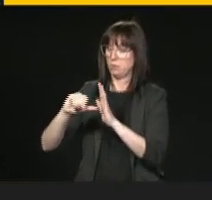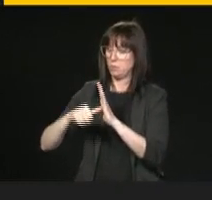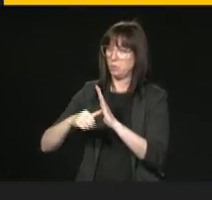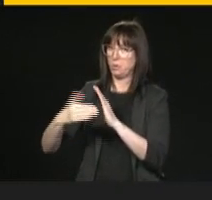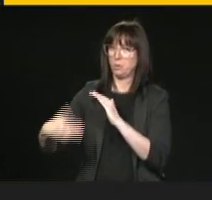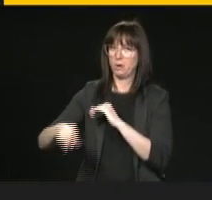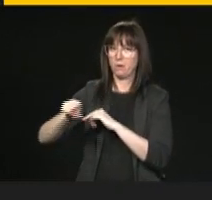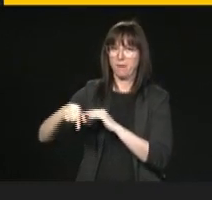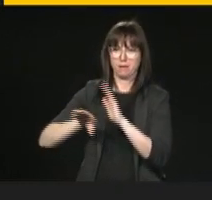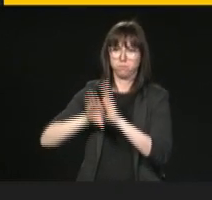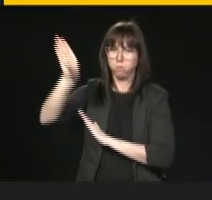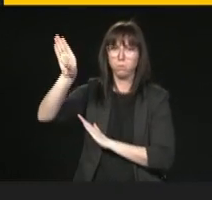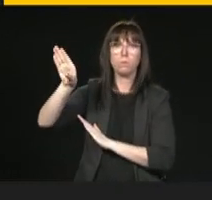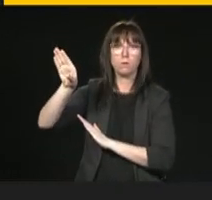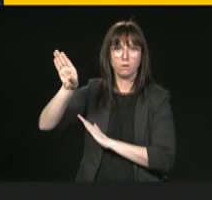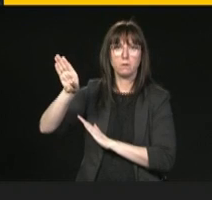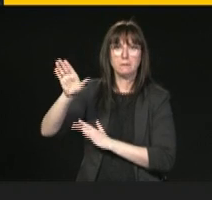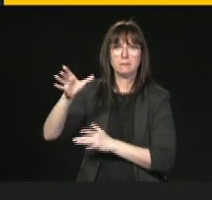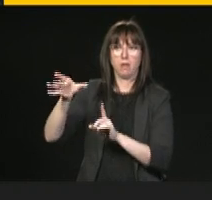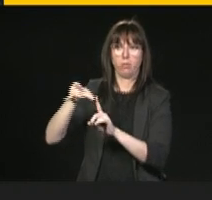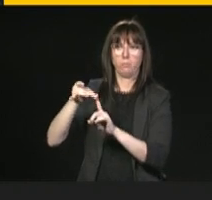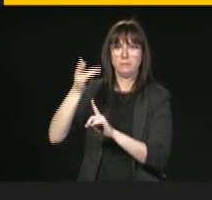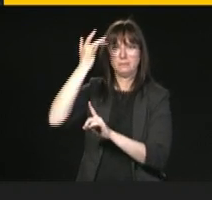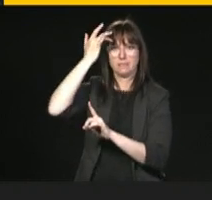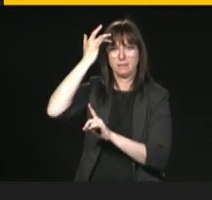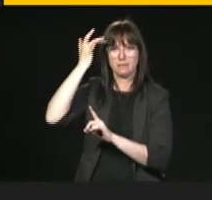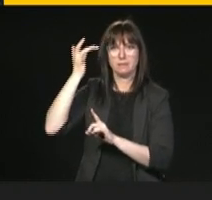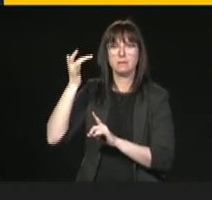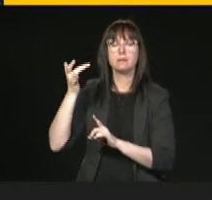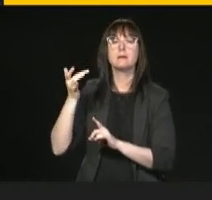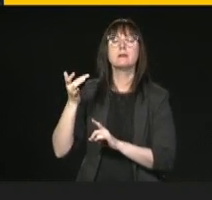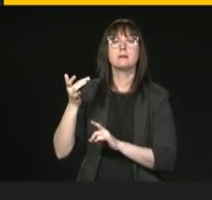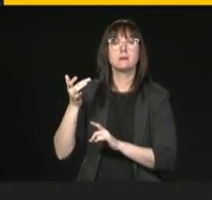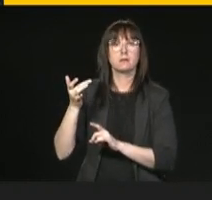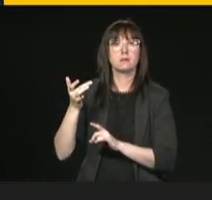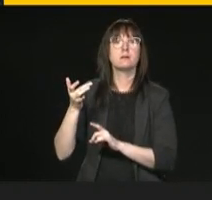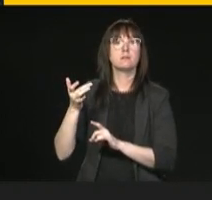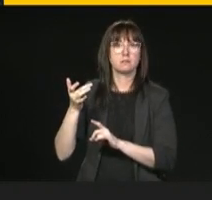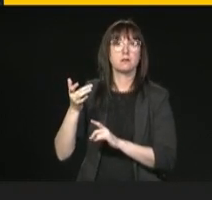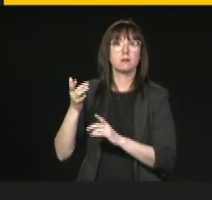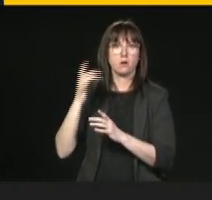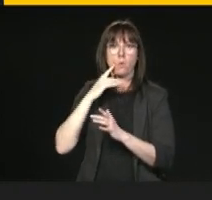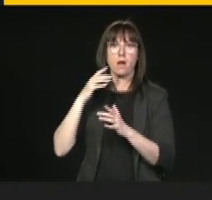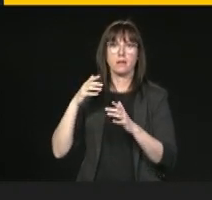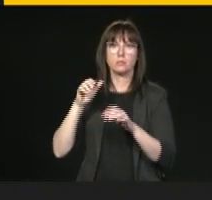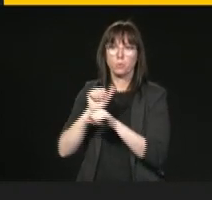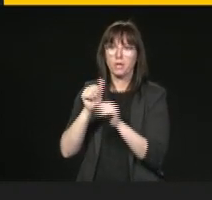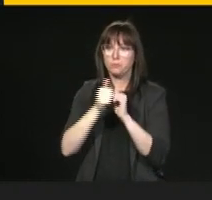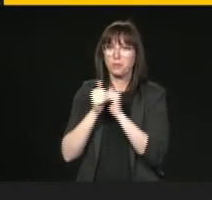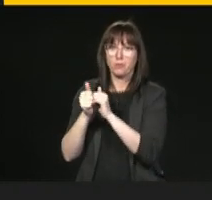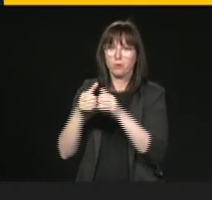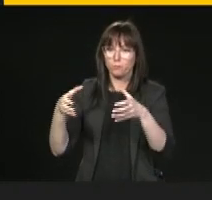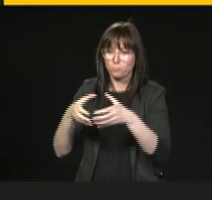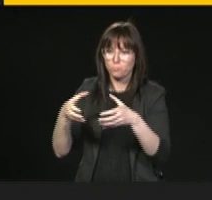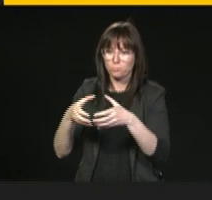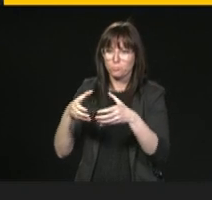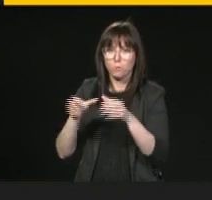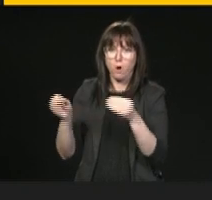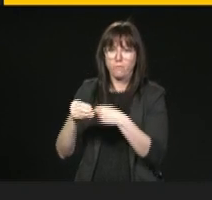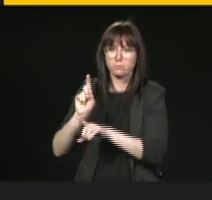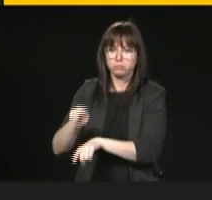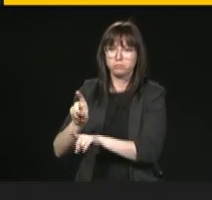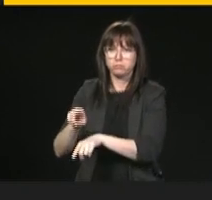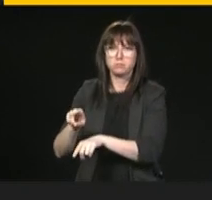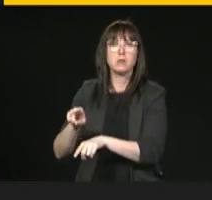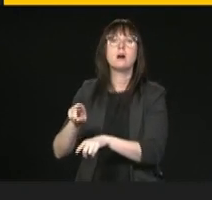it, I think, and I've been communicating closely with colleagues in Quebec, is due to the fact that they've decentralized their testing. So before,